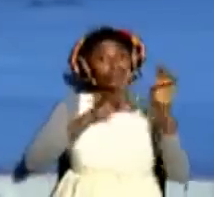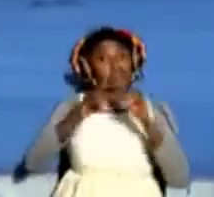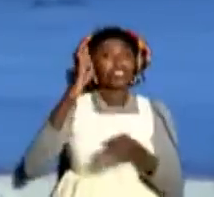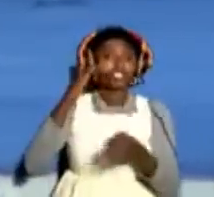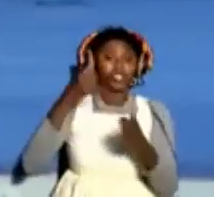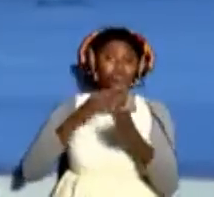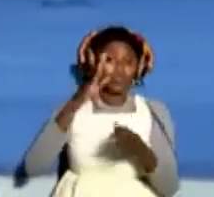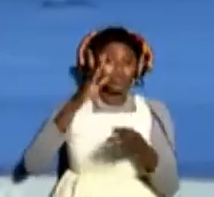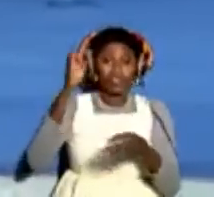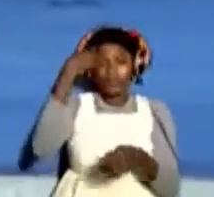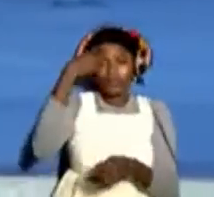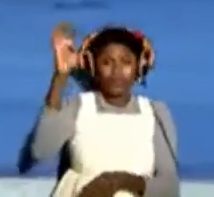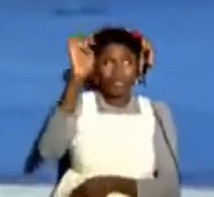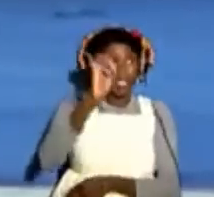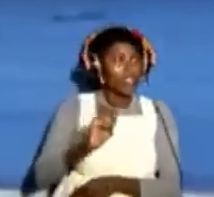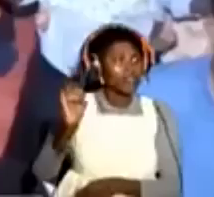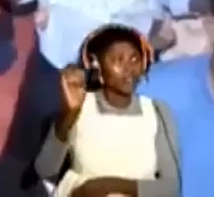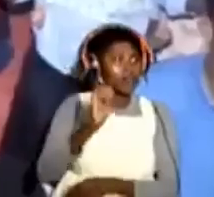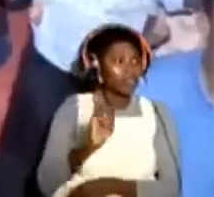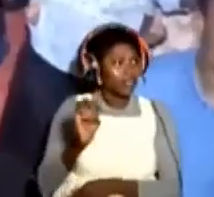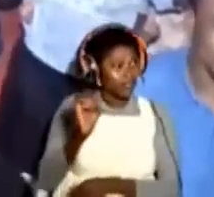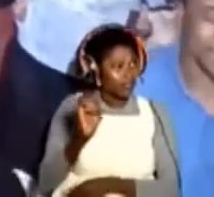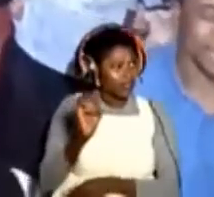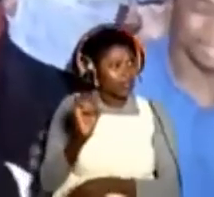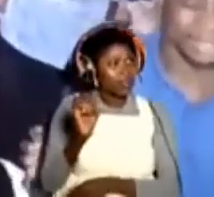it shall be forever. Forever.